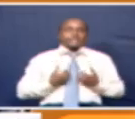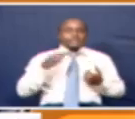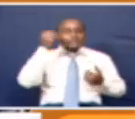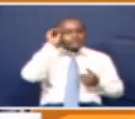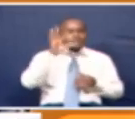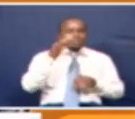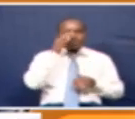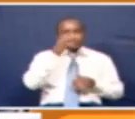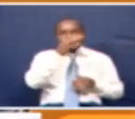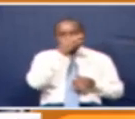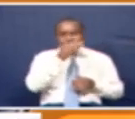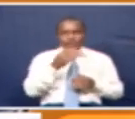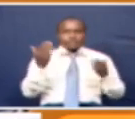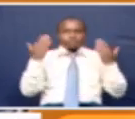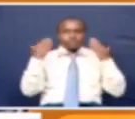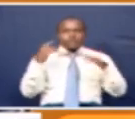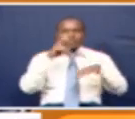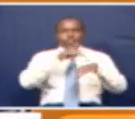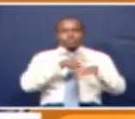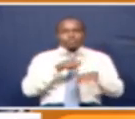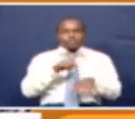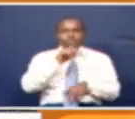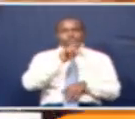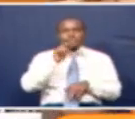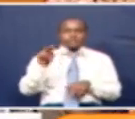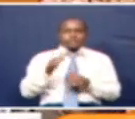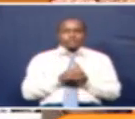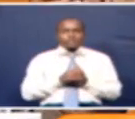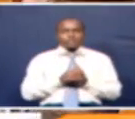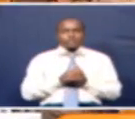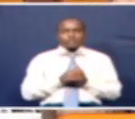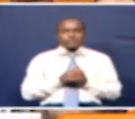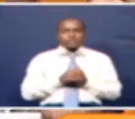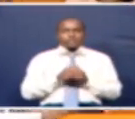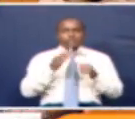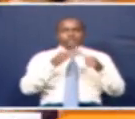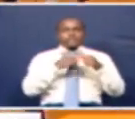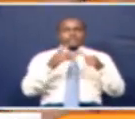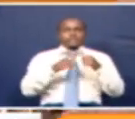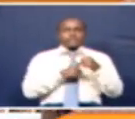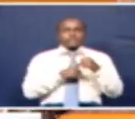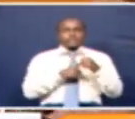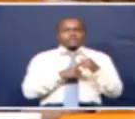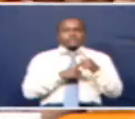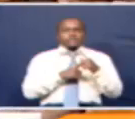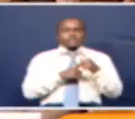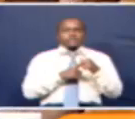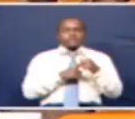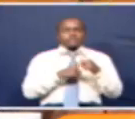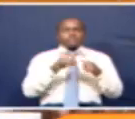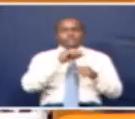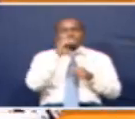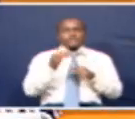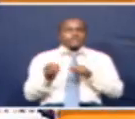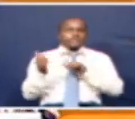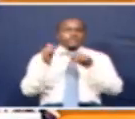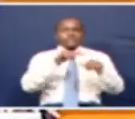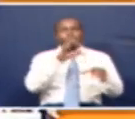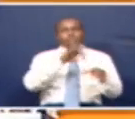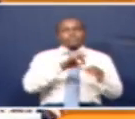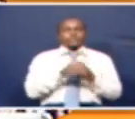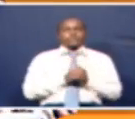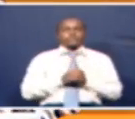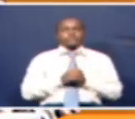Nyeri, Meru, Embu, Tharaka Nithi? 86% turned out to vote. And that is the